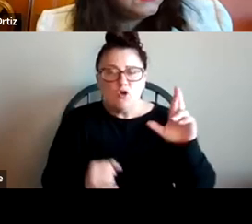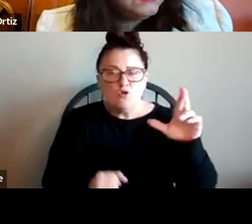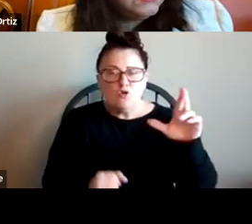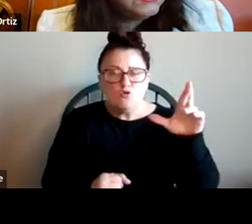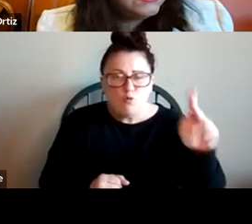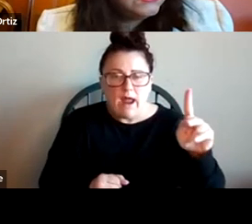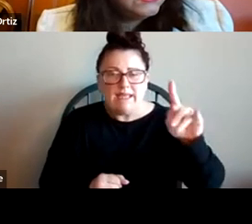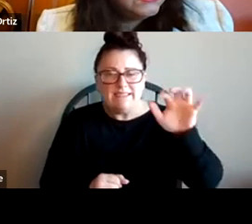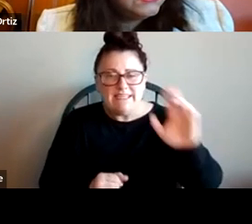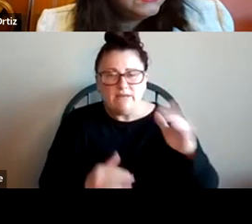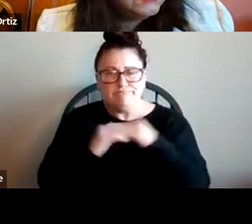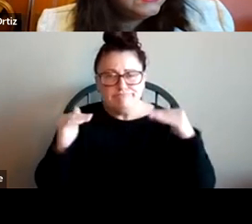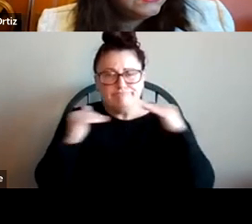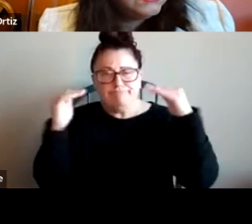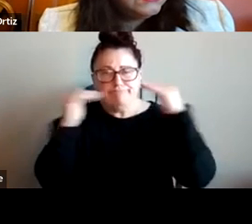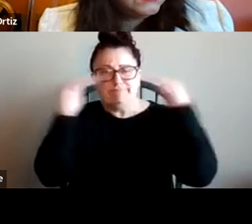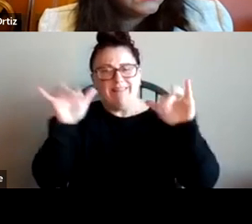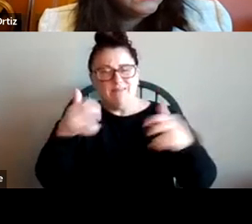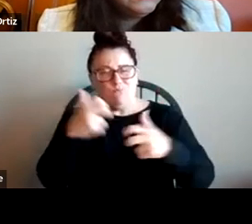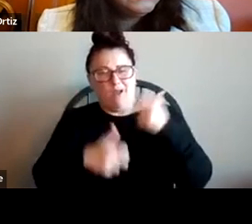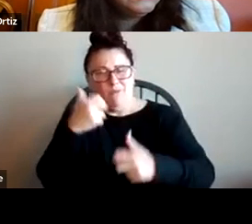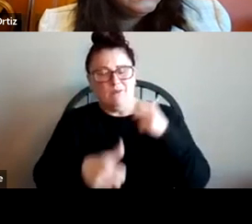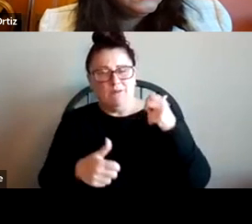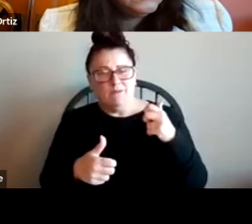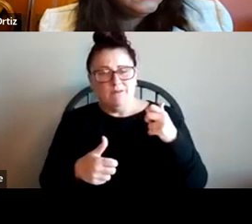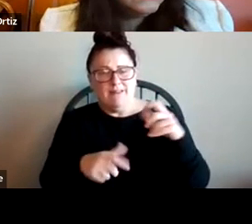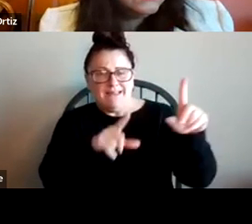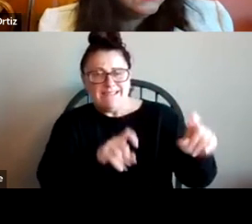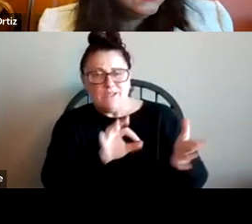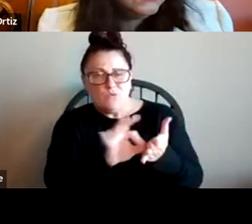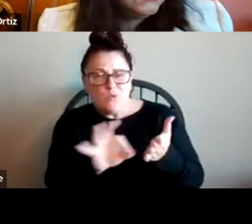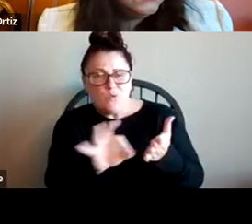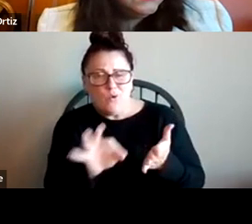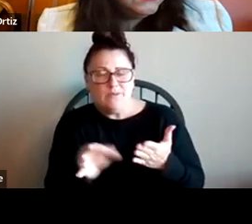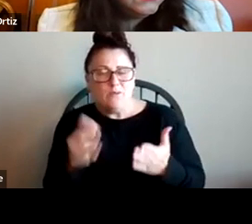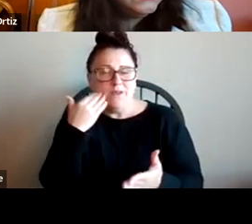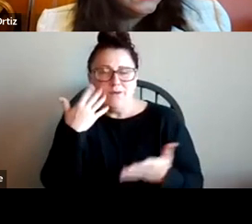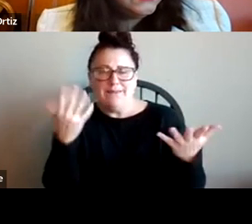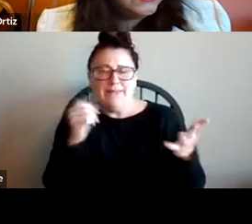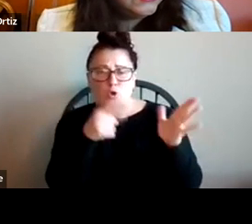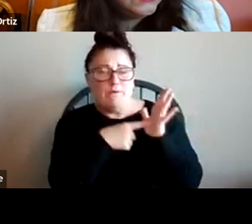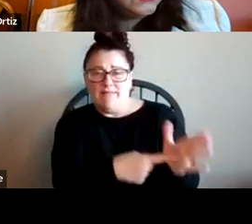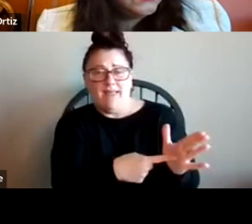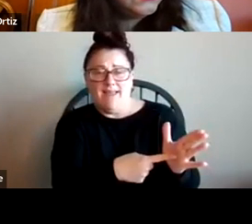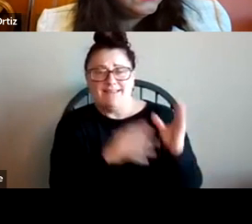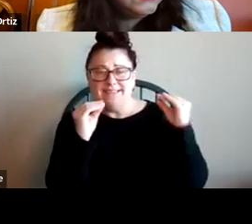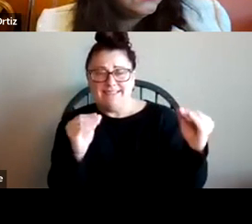that seems to me very problematic, based as it is on test scores, which we all know do not reflect the teaching or learning happening inside